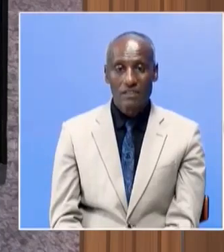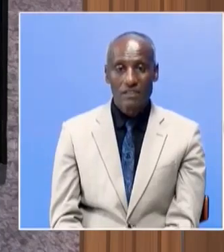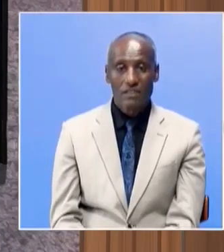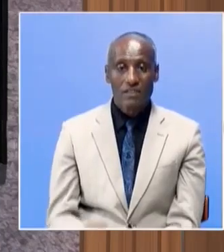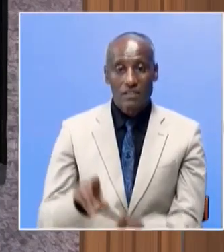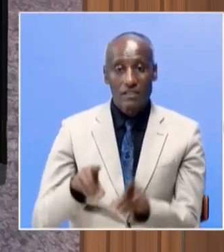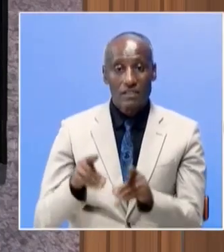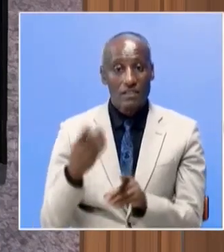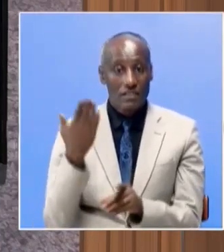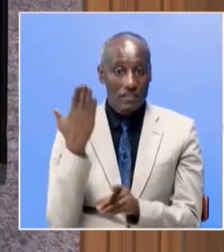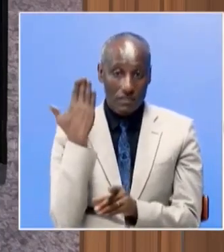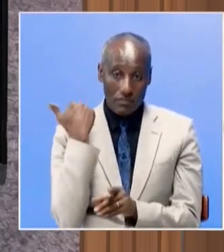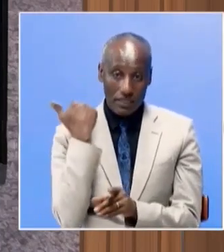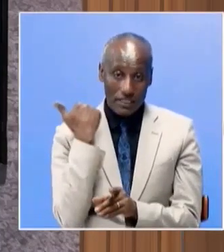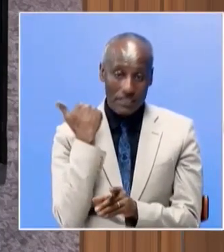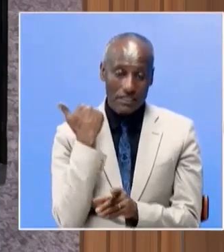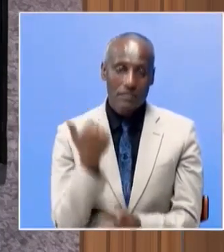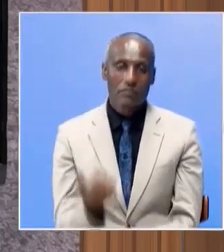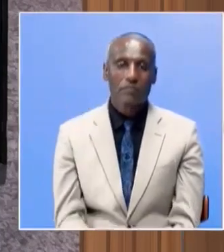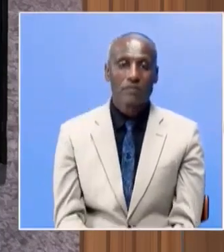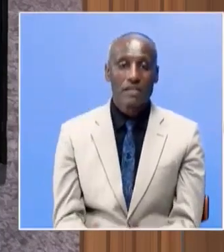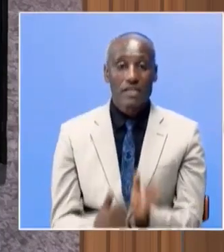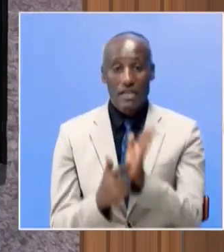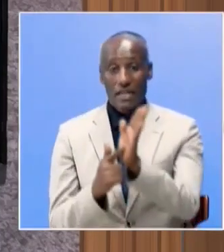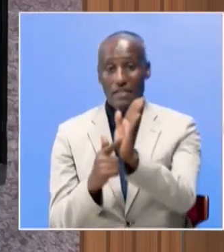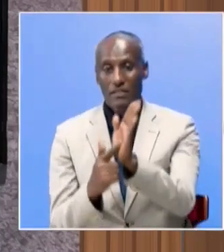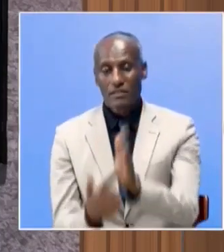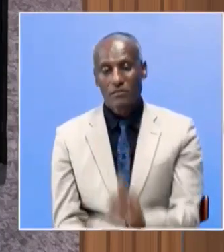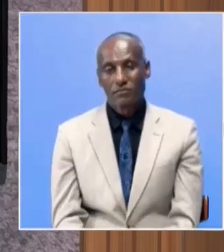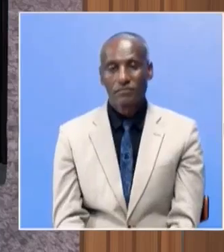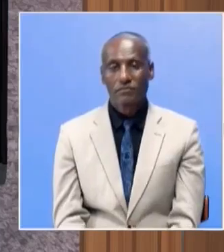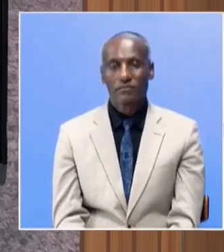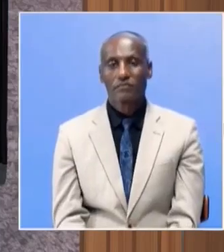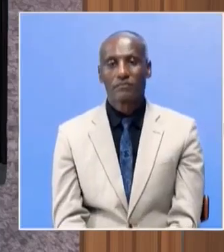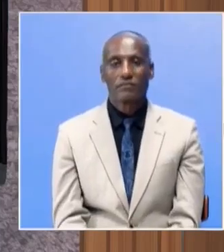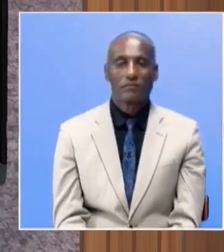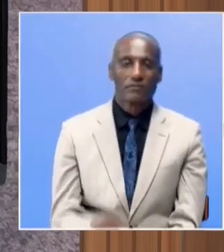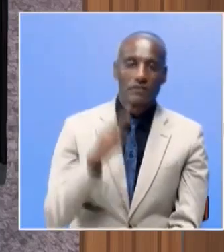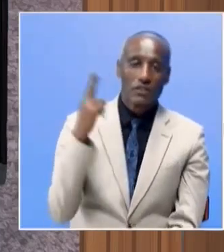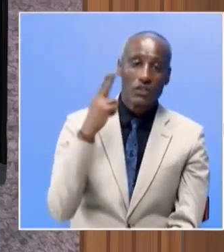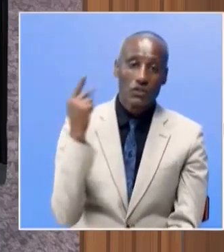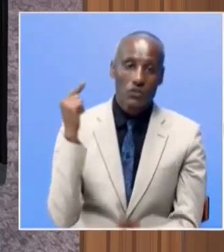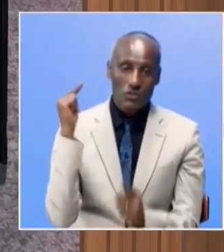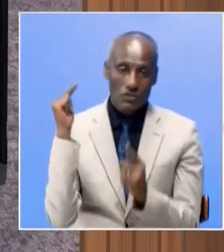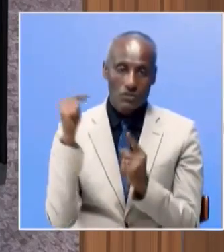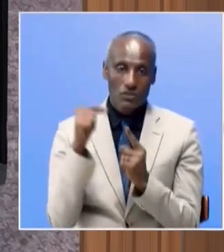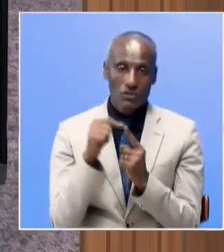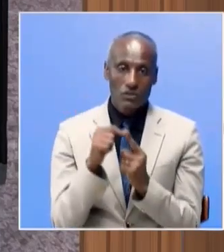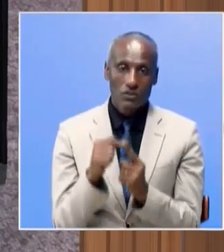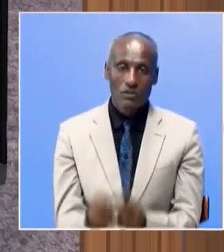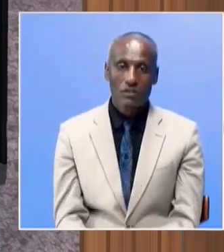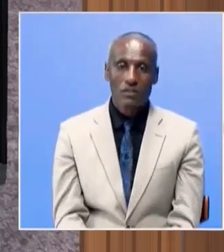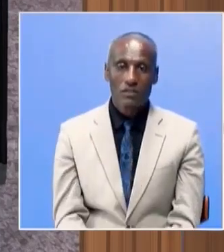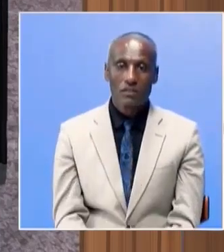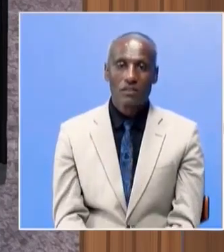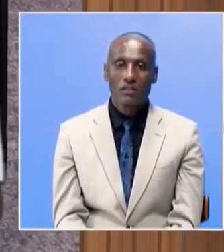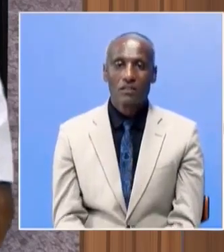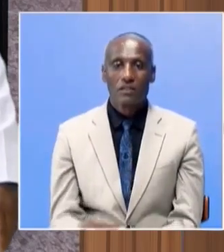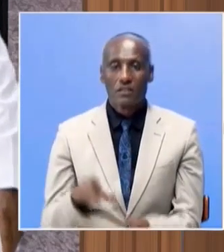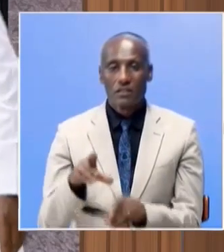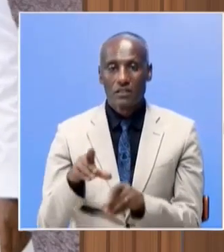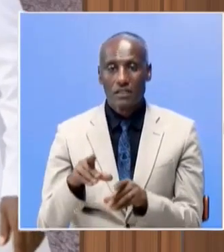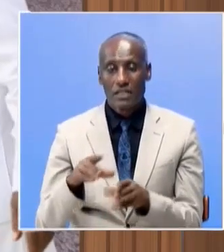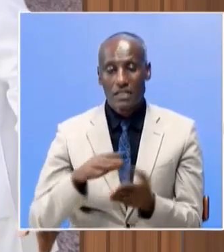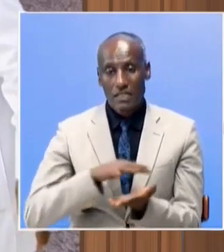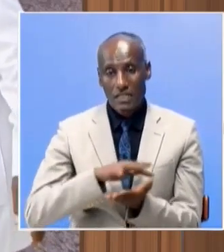here? That is past indicator. Okay? Used to here and